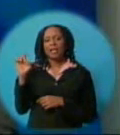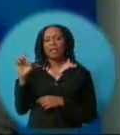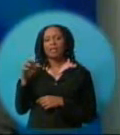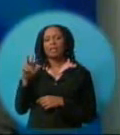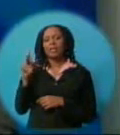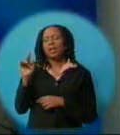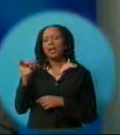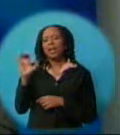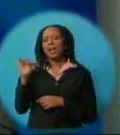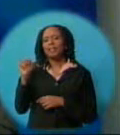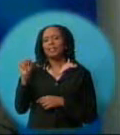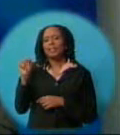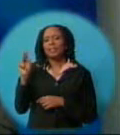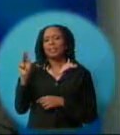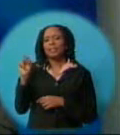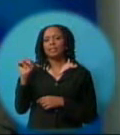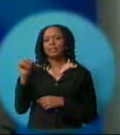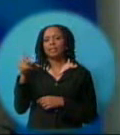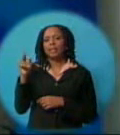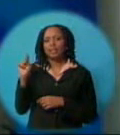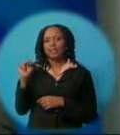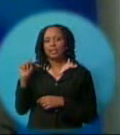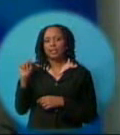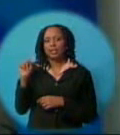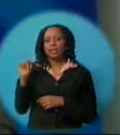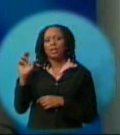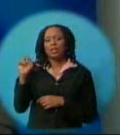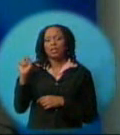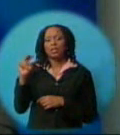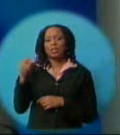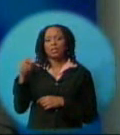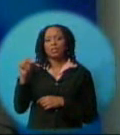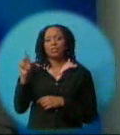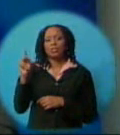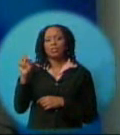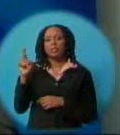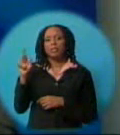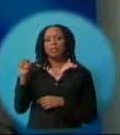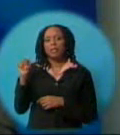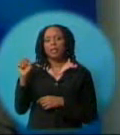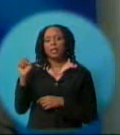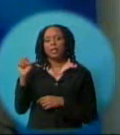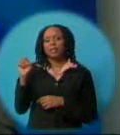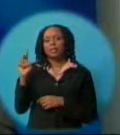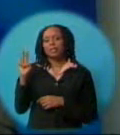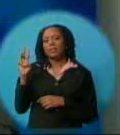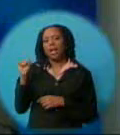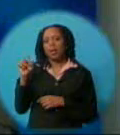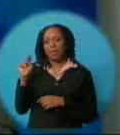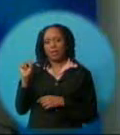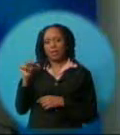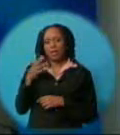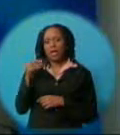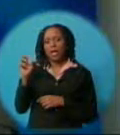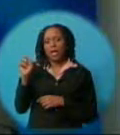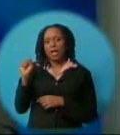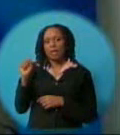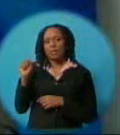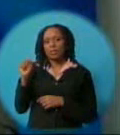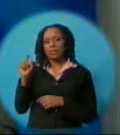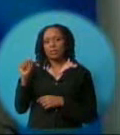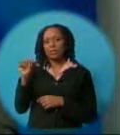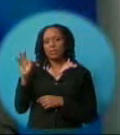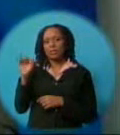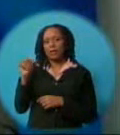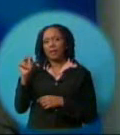Stacey Ann King, Kaisia Knight, Anissa Mohammed, Juliana Nero, Shaquana Quinton, Shakira Selman, Tremaine Smart, and Stephanie